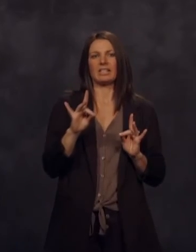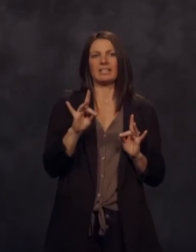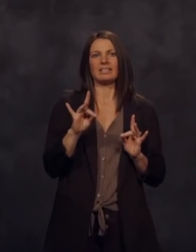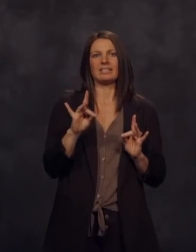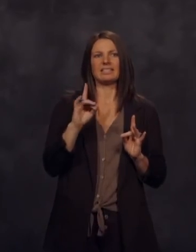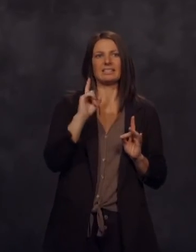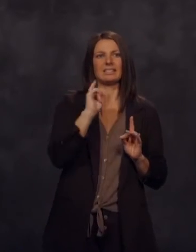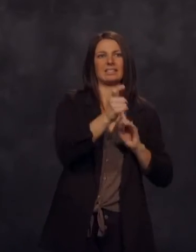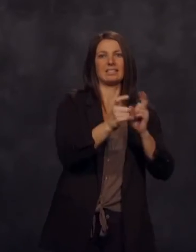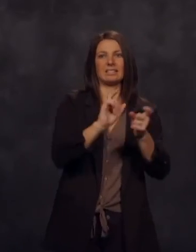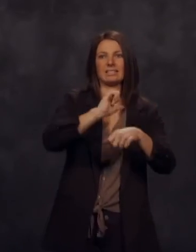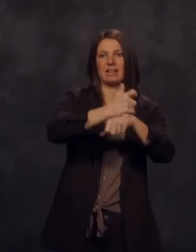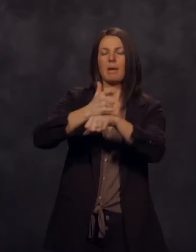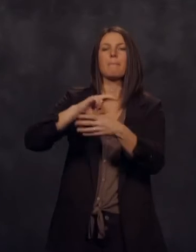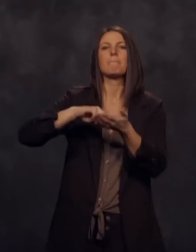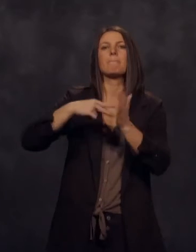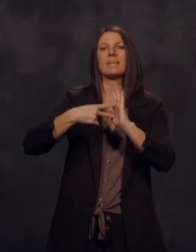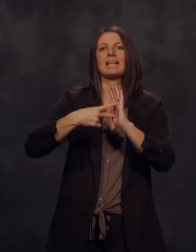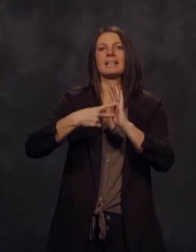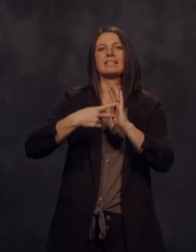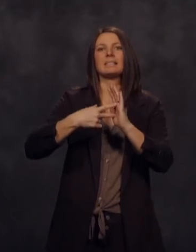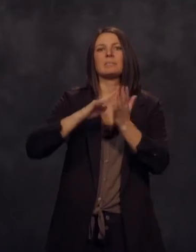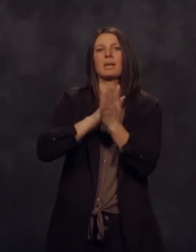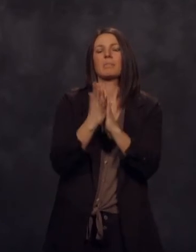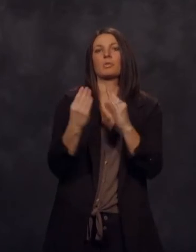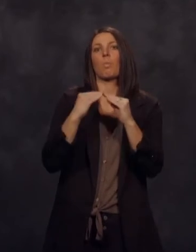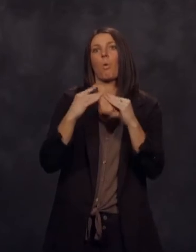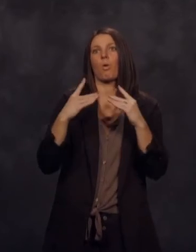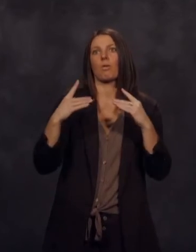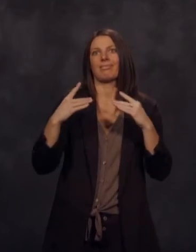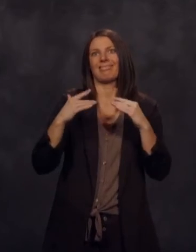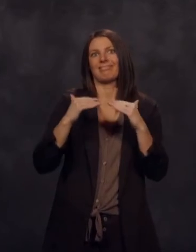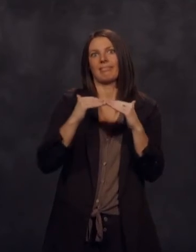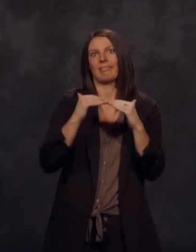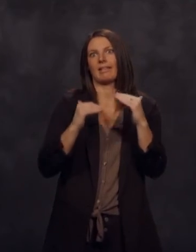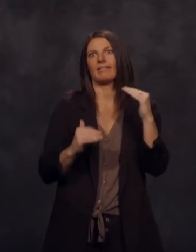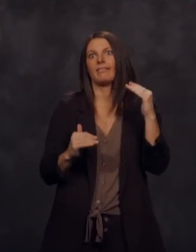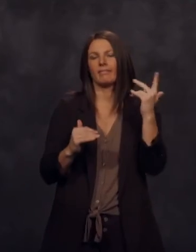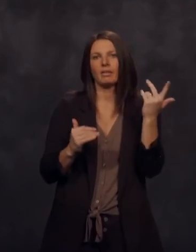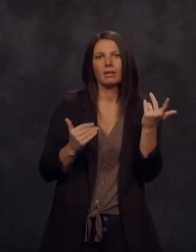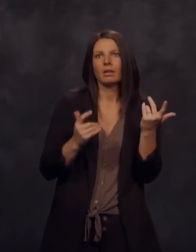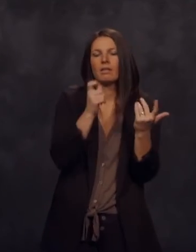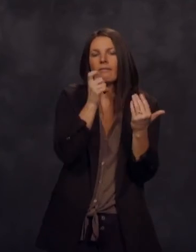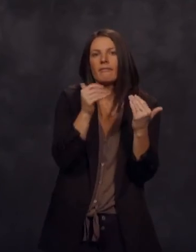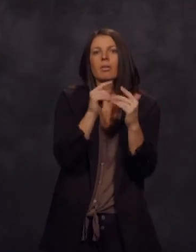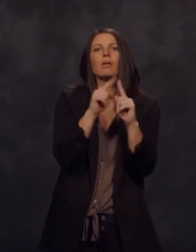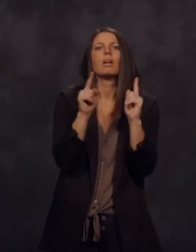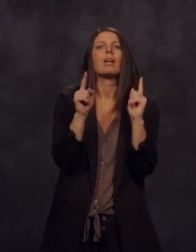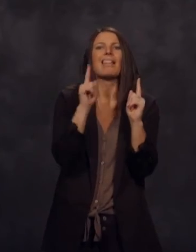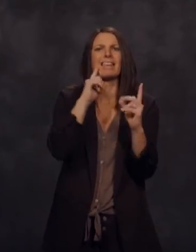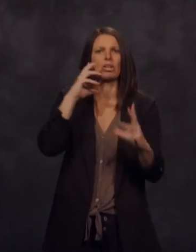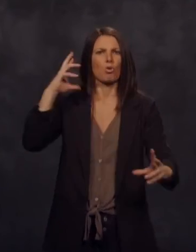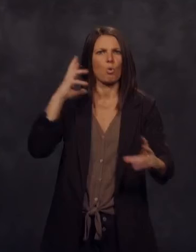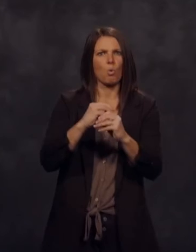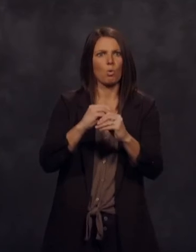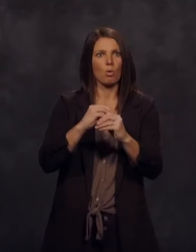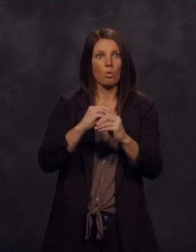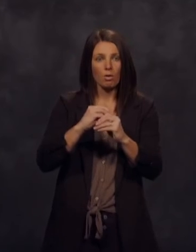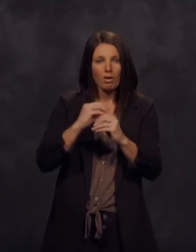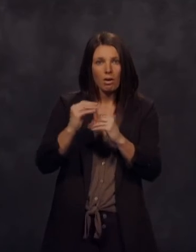administered and implemented, which makes it even less fair. But I don't think it's, in total, it's been a big